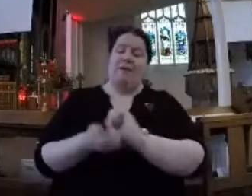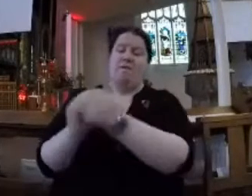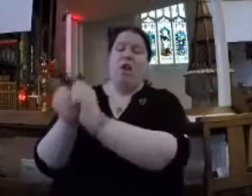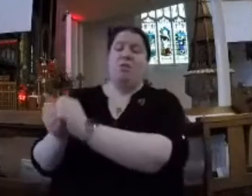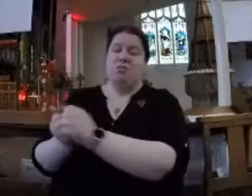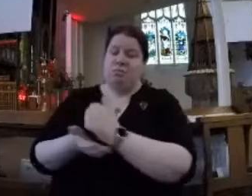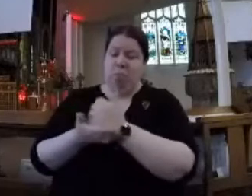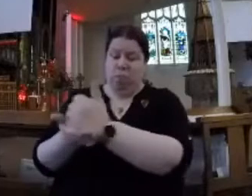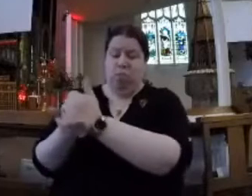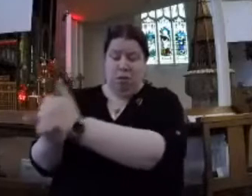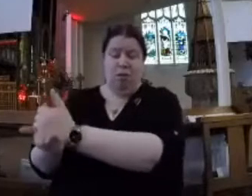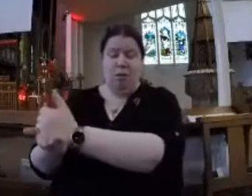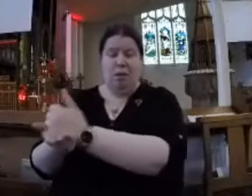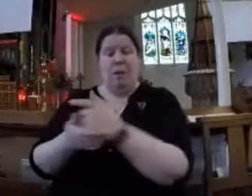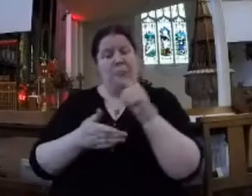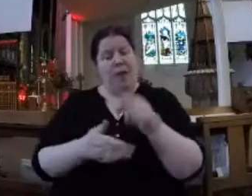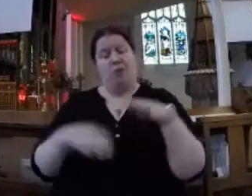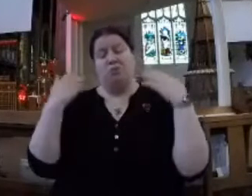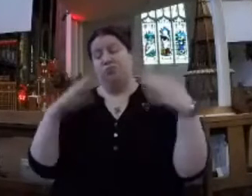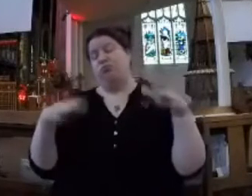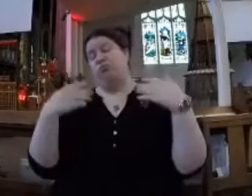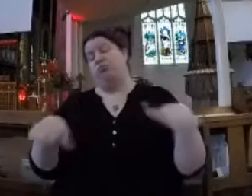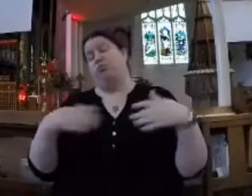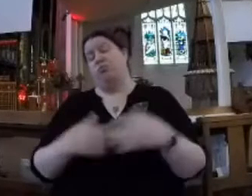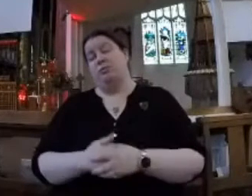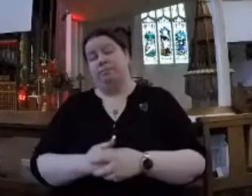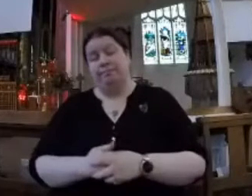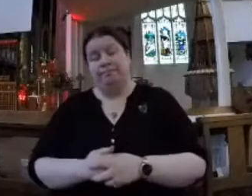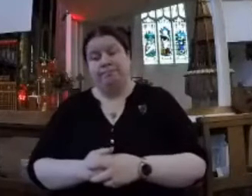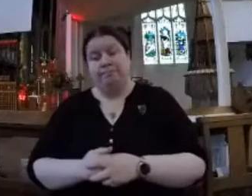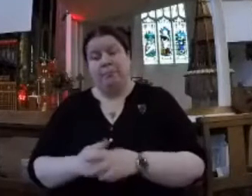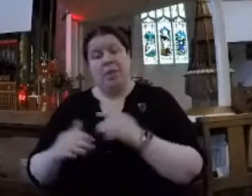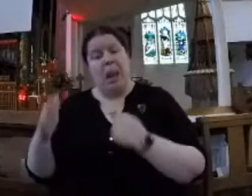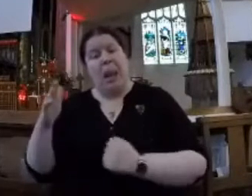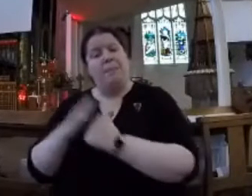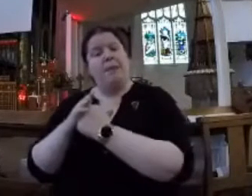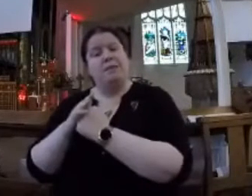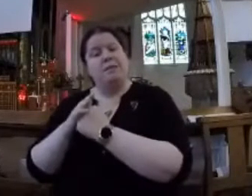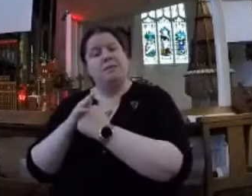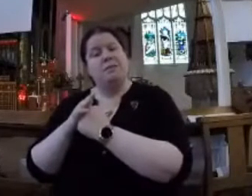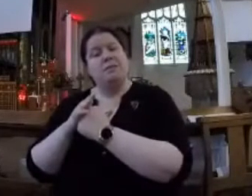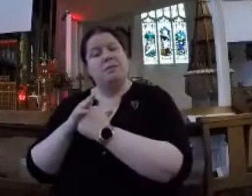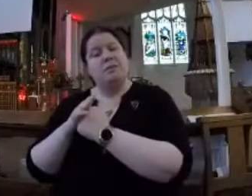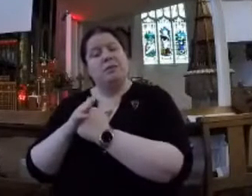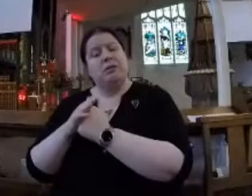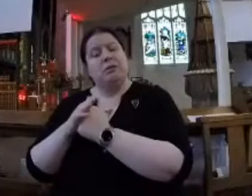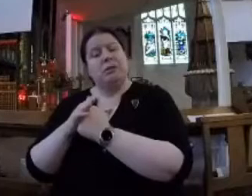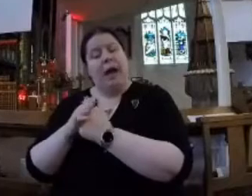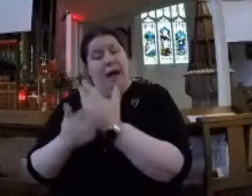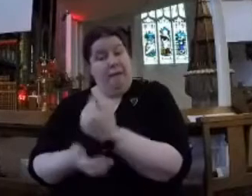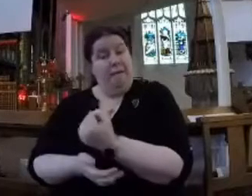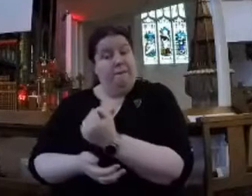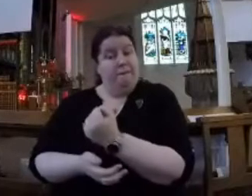And our John 15 passage states the limits of human love. But another passage in the Bible from Romans